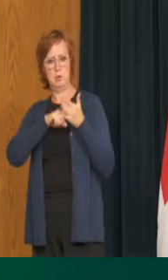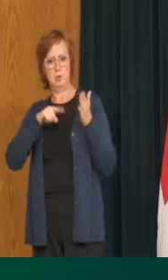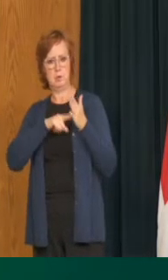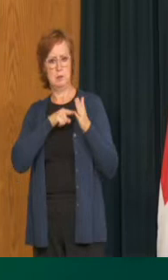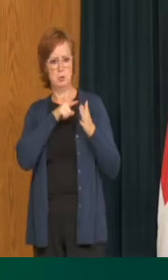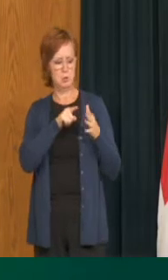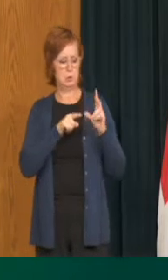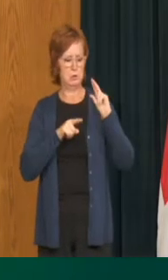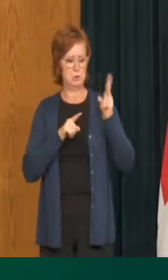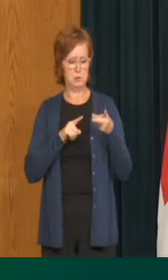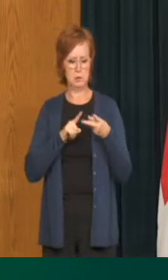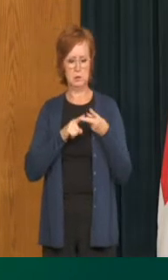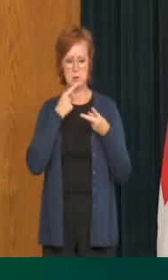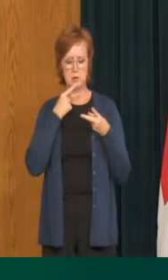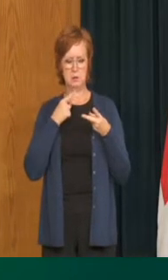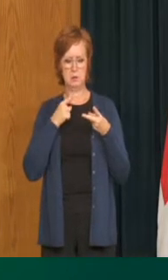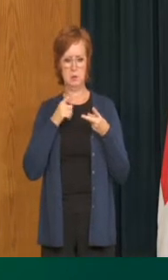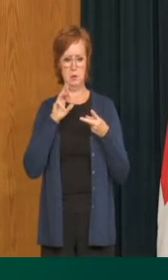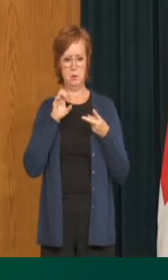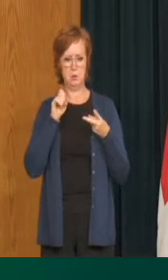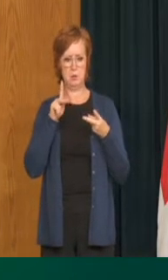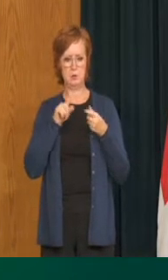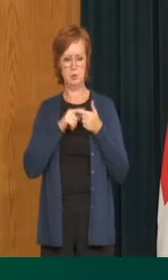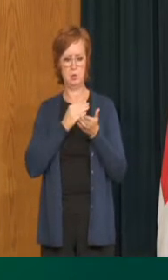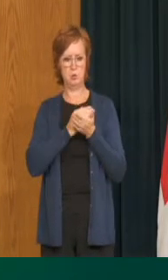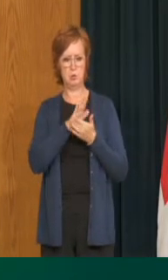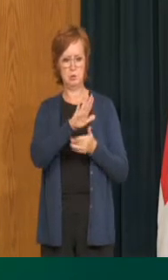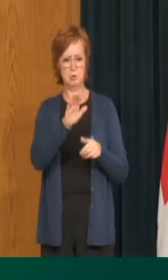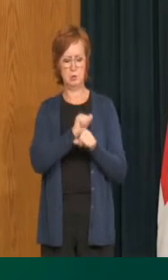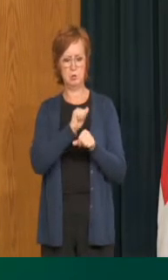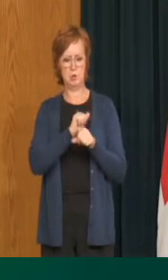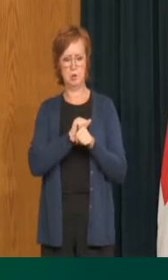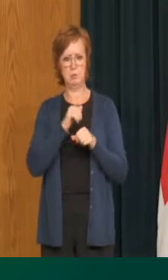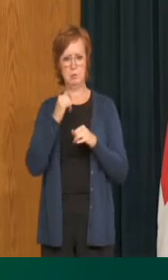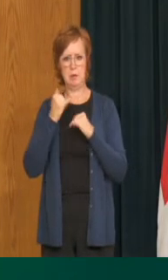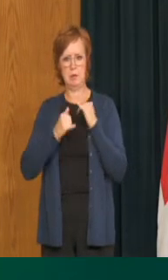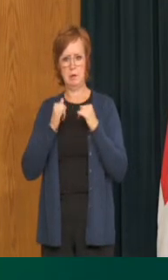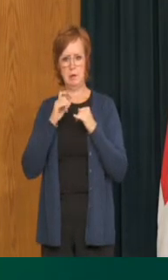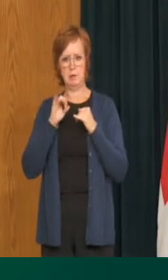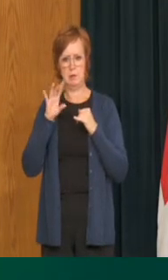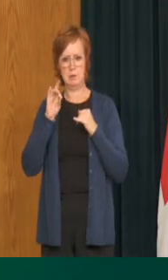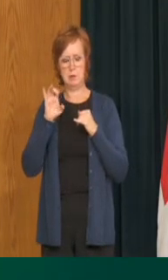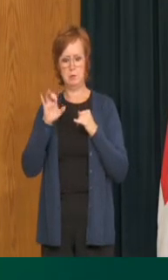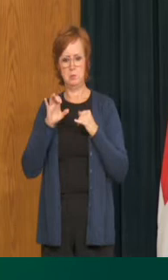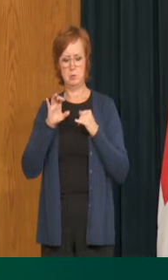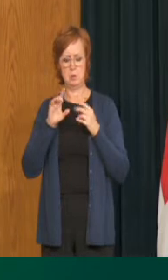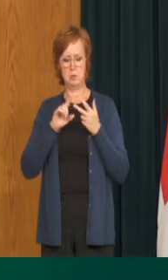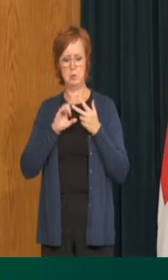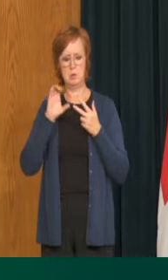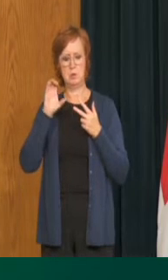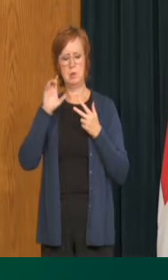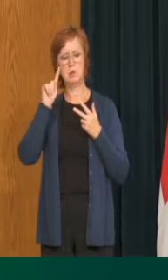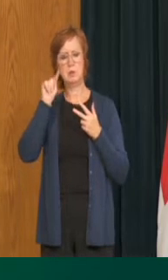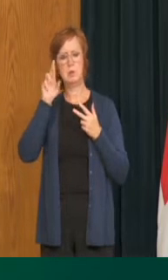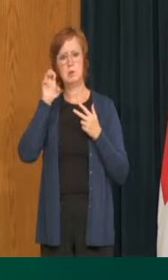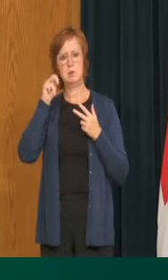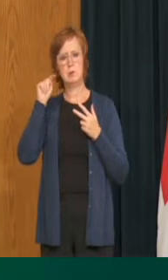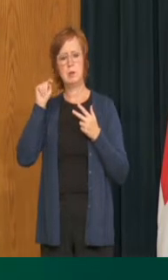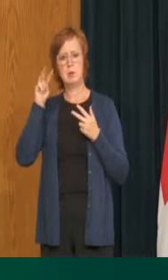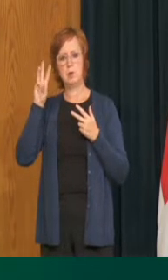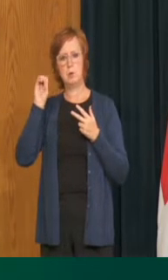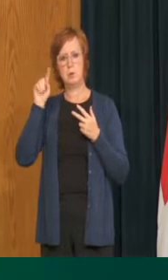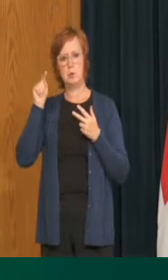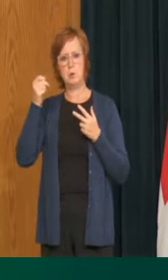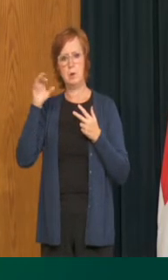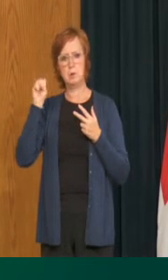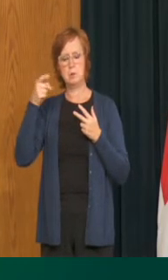lot of people at risk of losing their job by the end of the year. It was, according to Trent Waterspoon, around